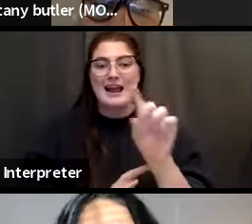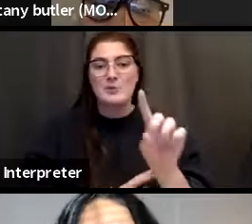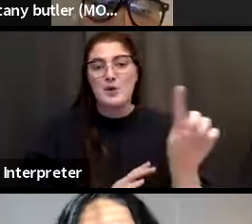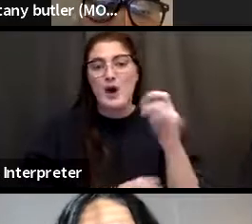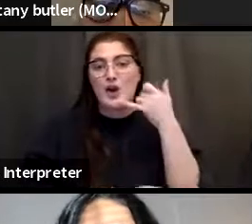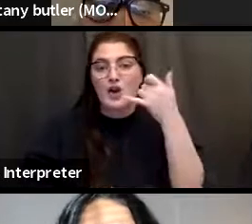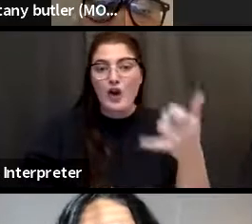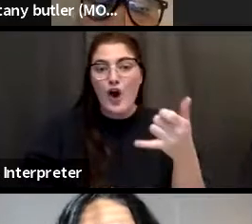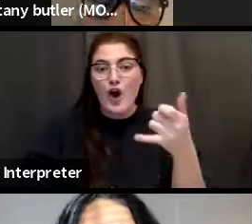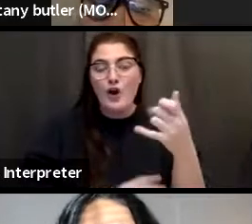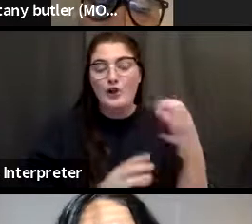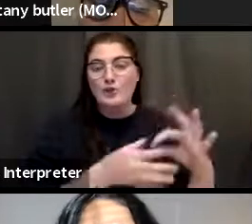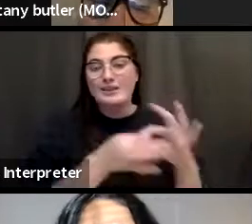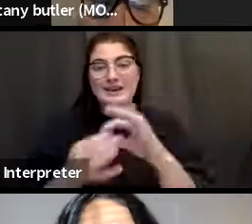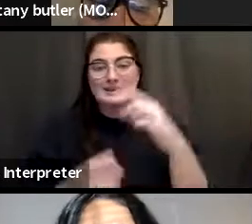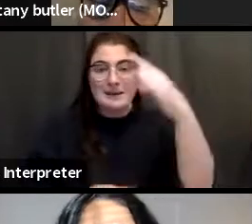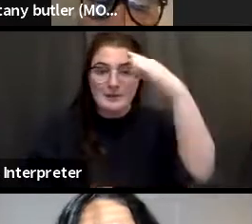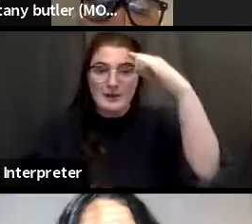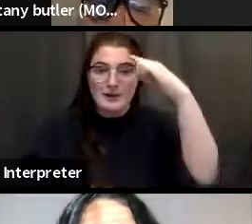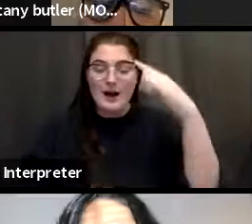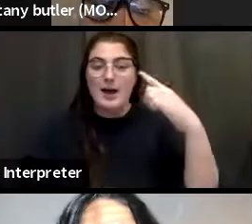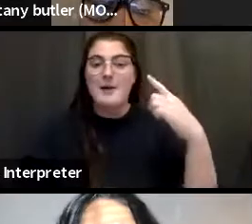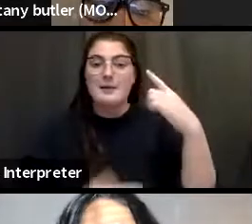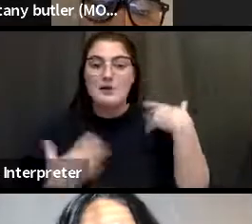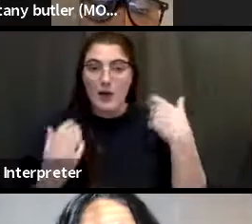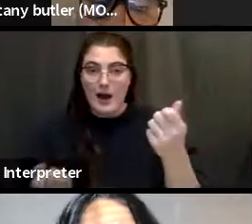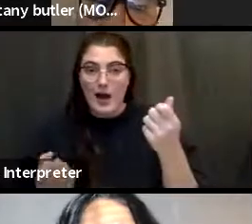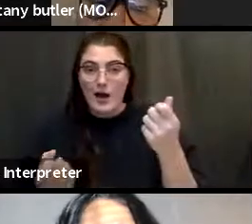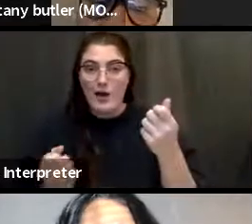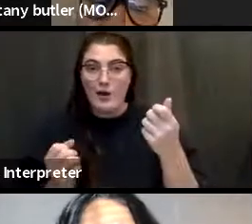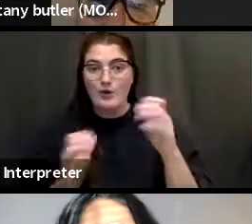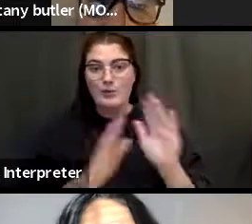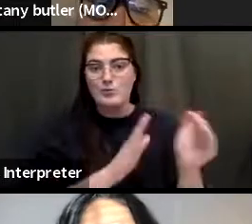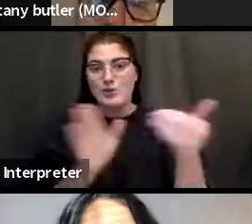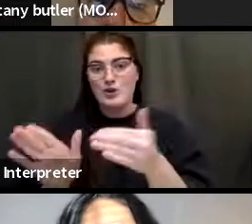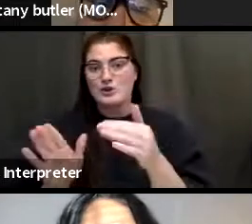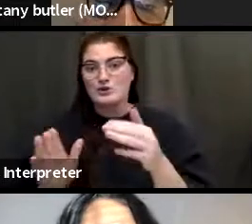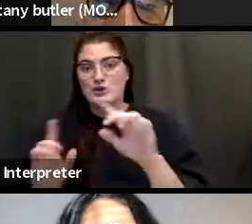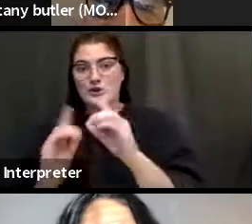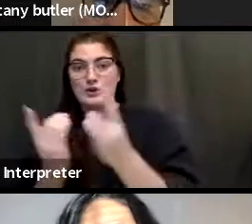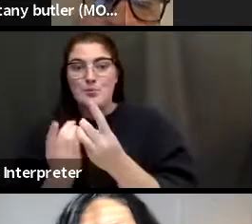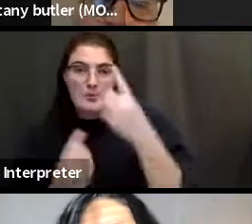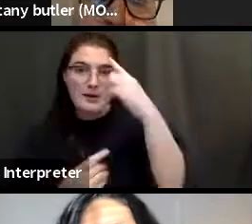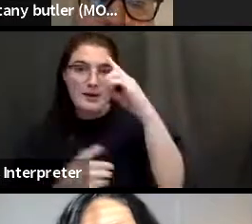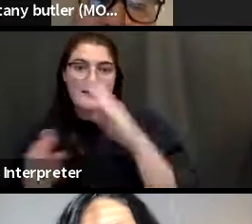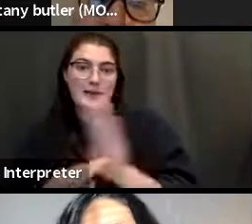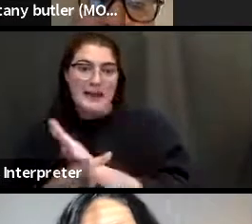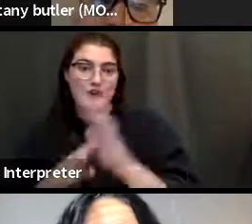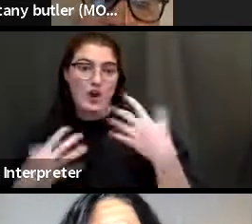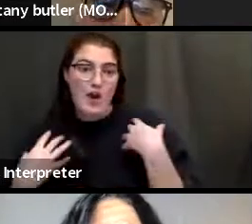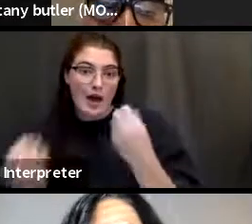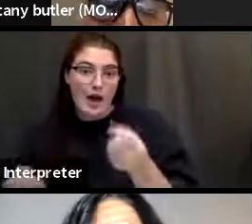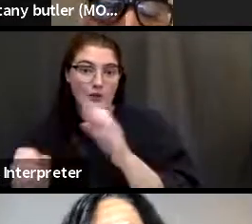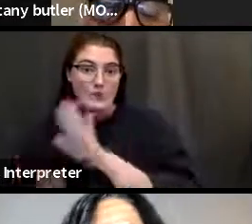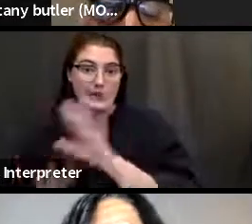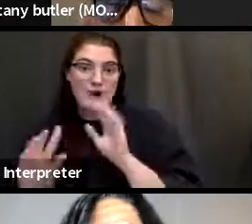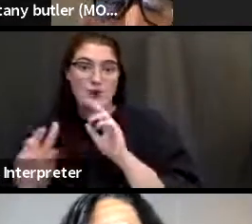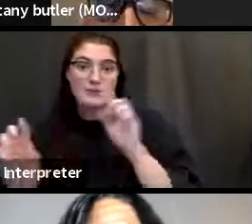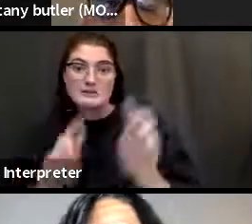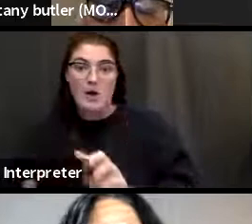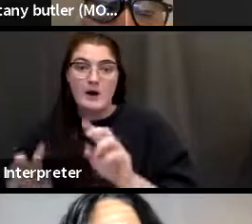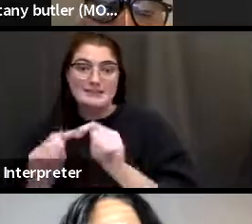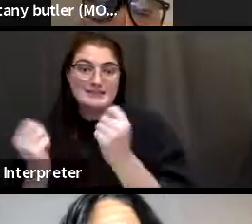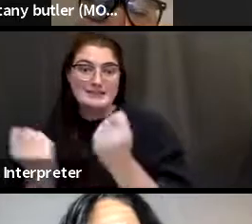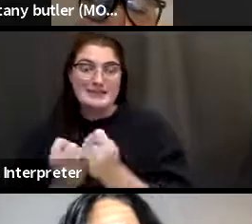distress to the Department of Behavioral Health and their community response team, widely known as CRT. And also just wanted to